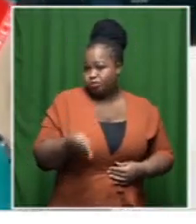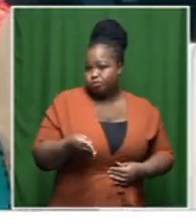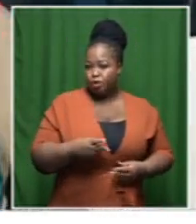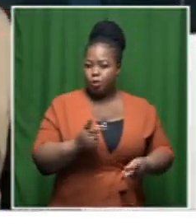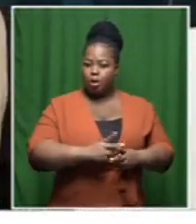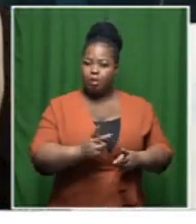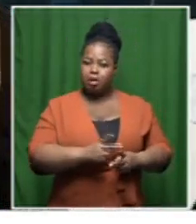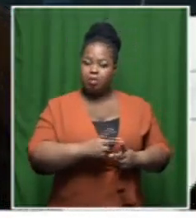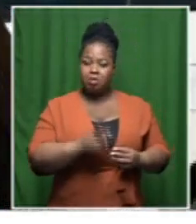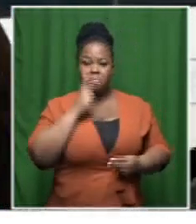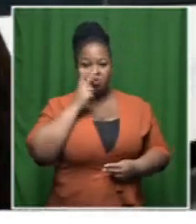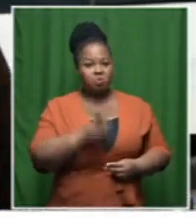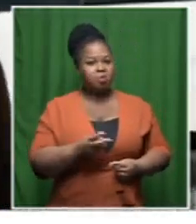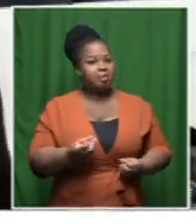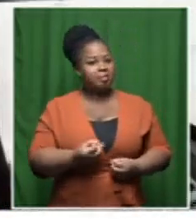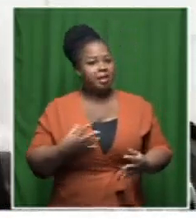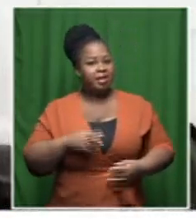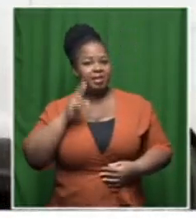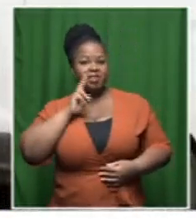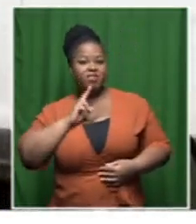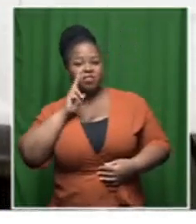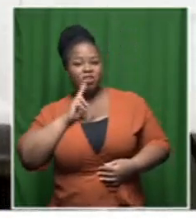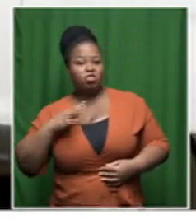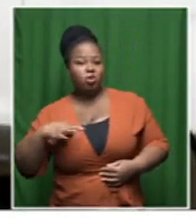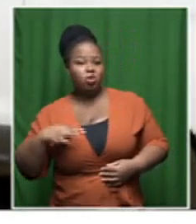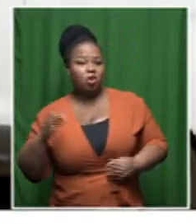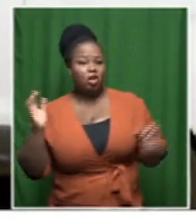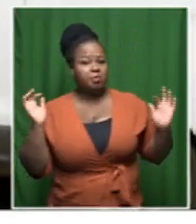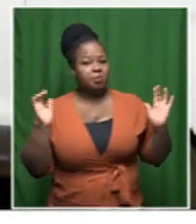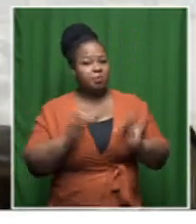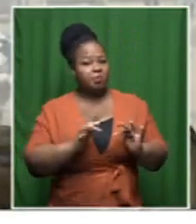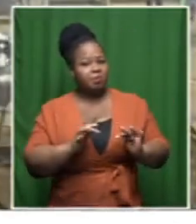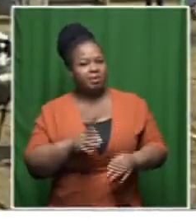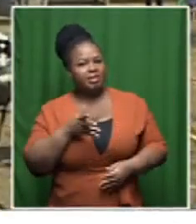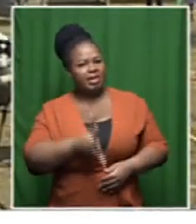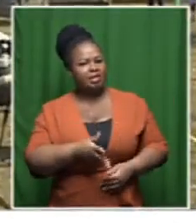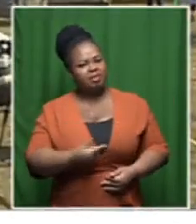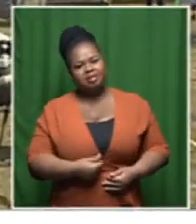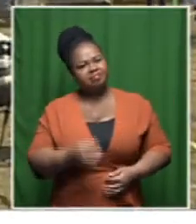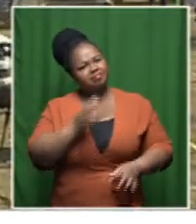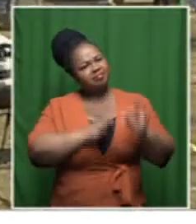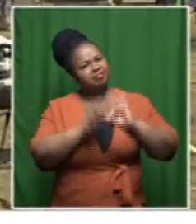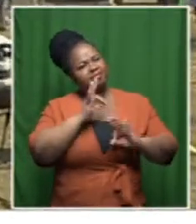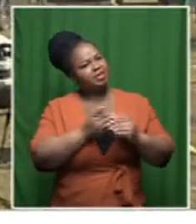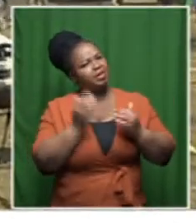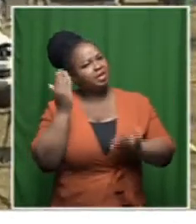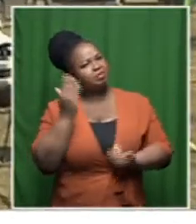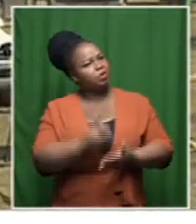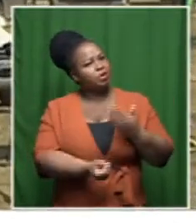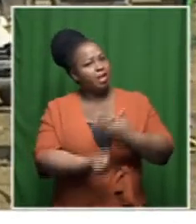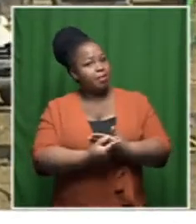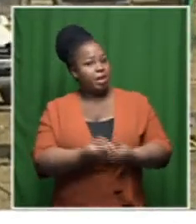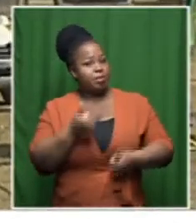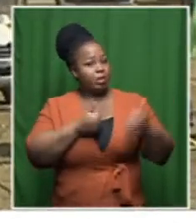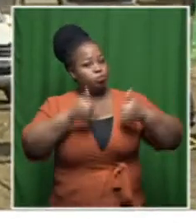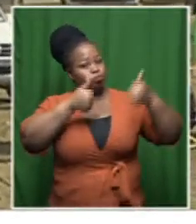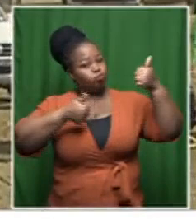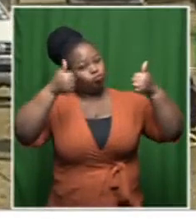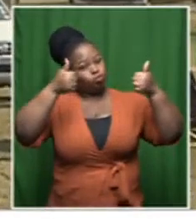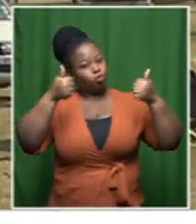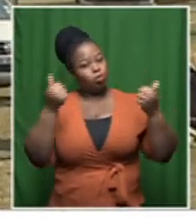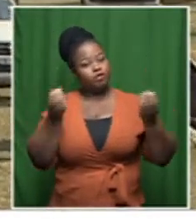that were underway. We saw many maidens making their way here. Just take us through what's expected to happen and who, maybe any dignitaries that we are